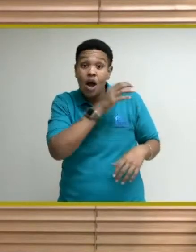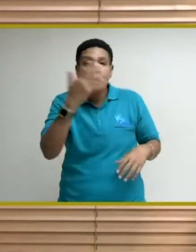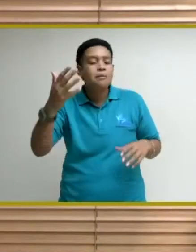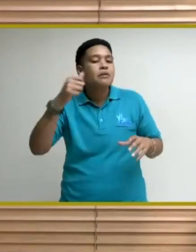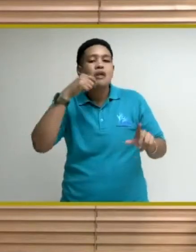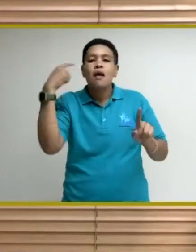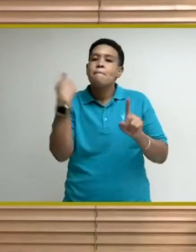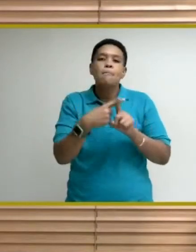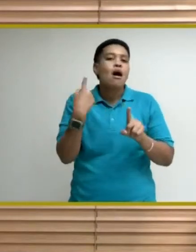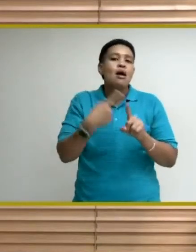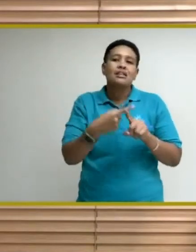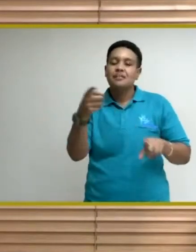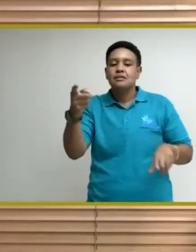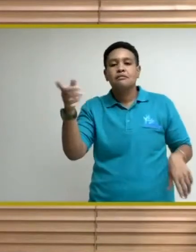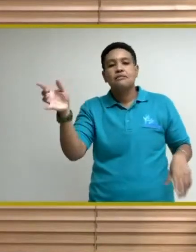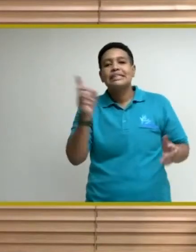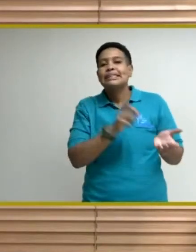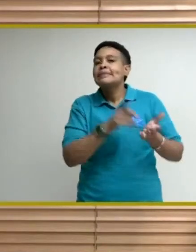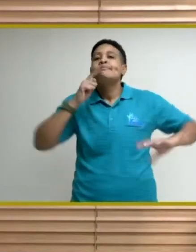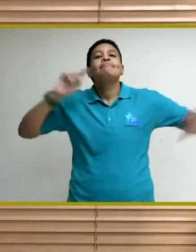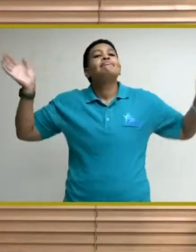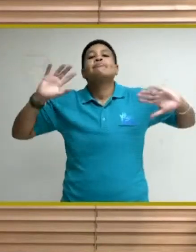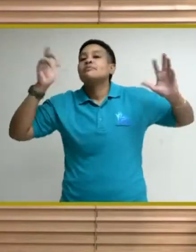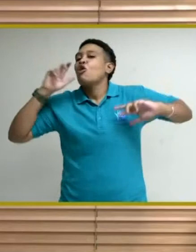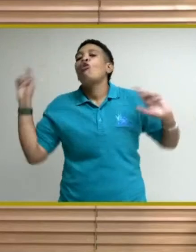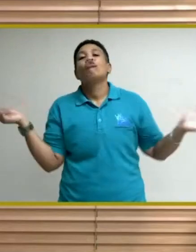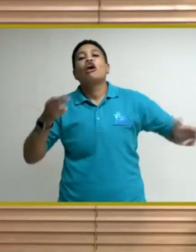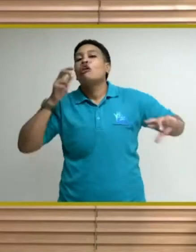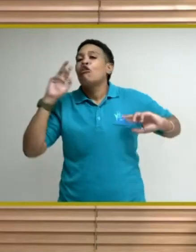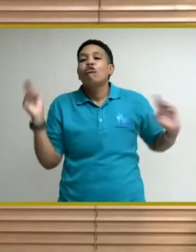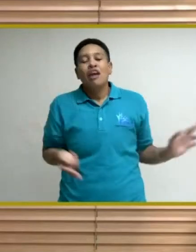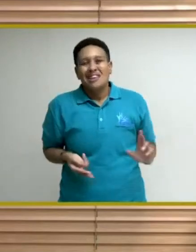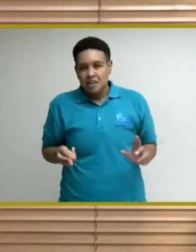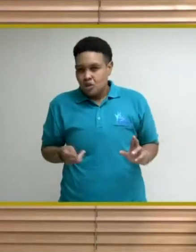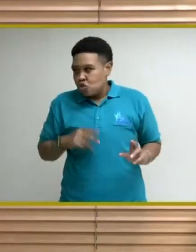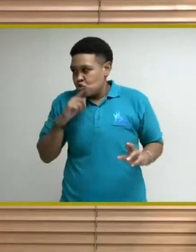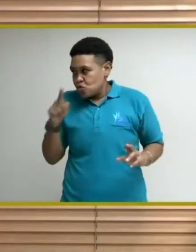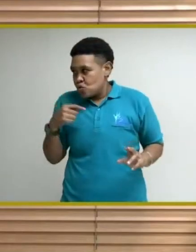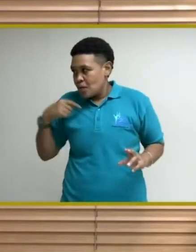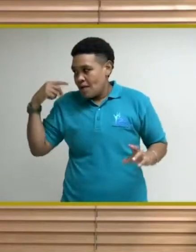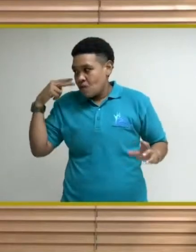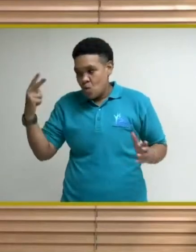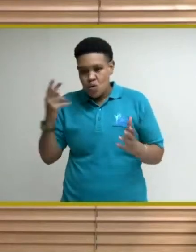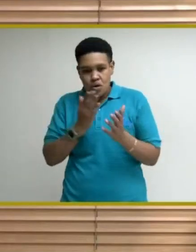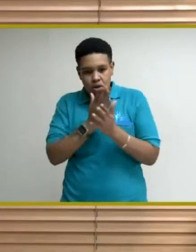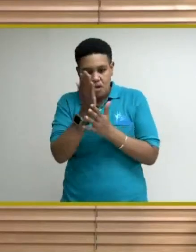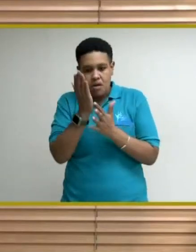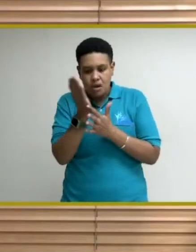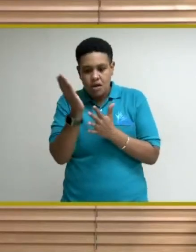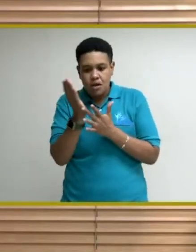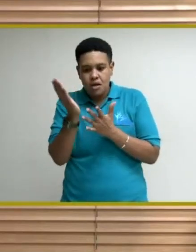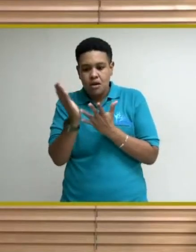from a clinical perspective, the truth is we have to look at all the competing needs